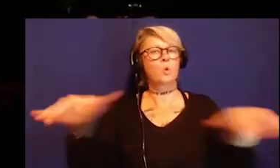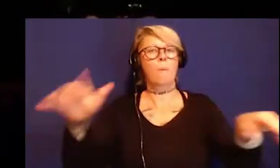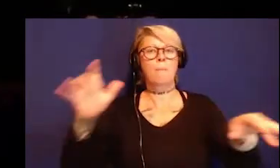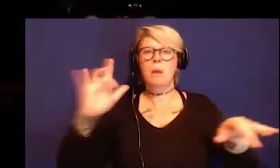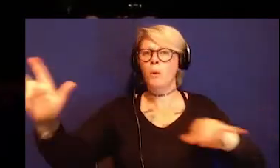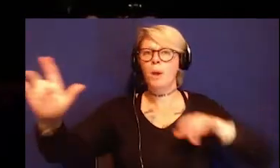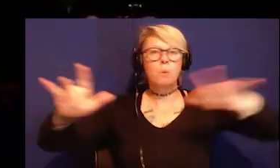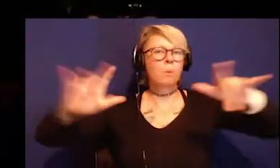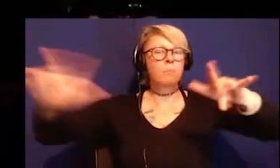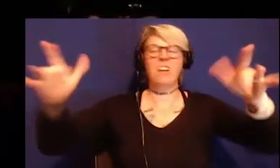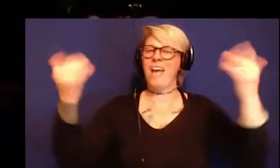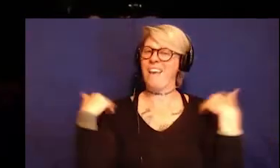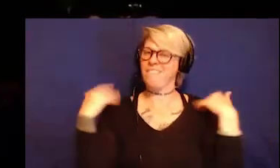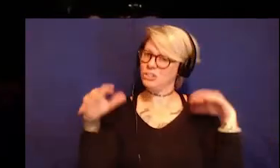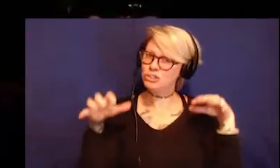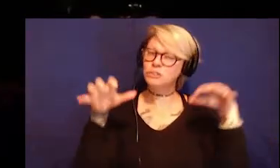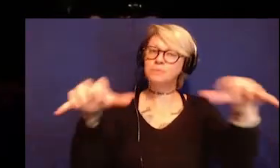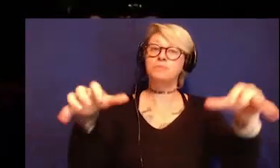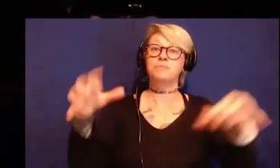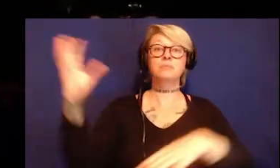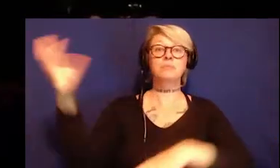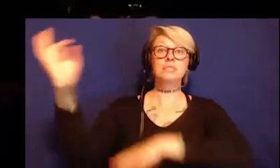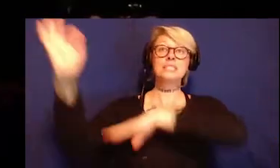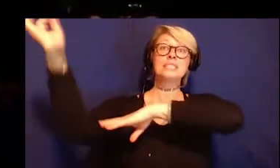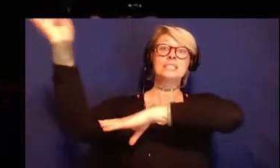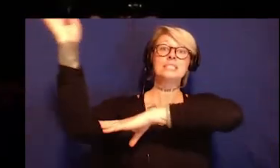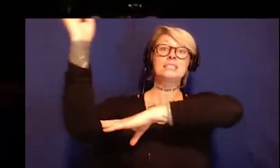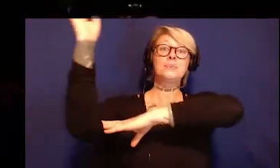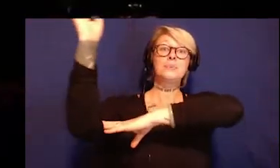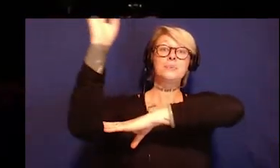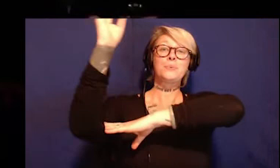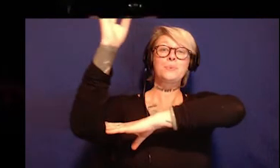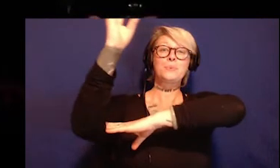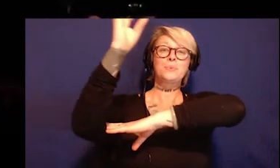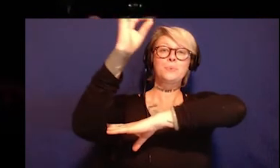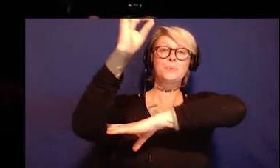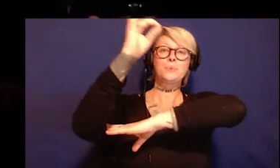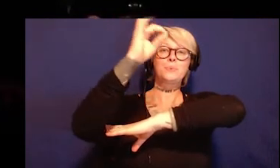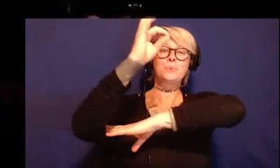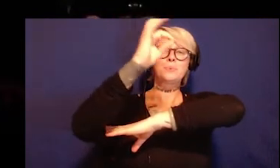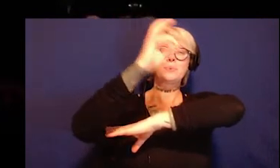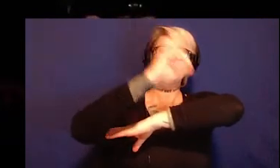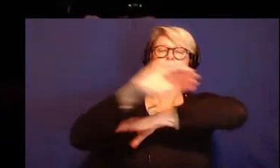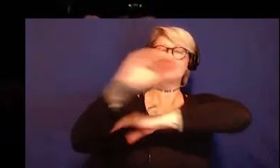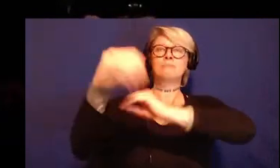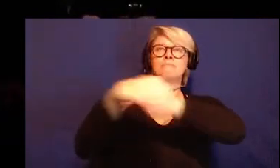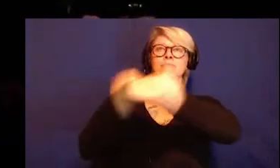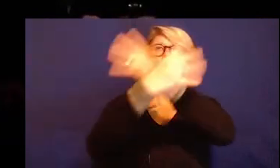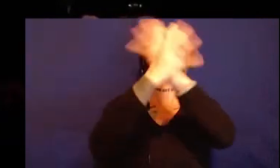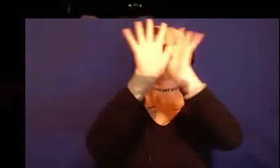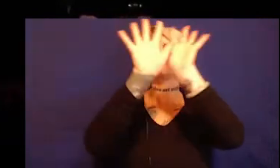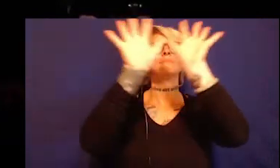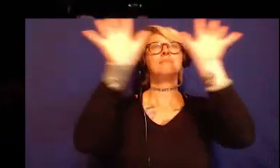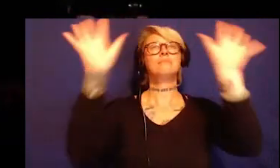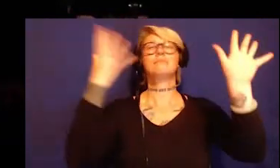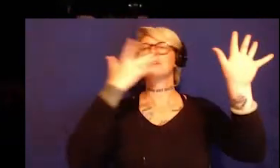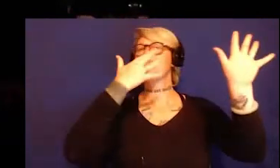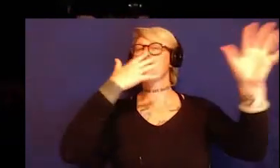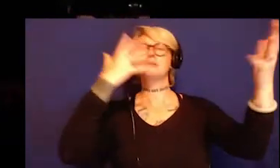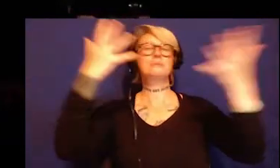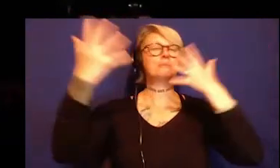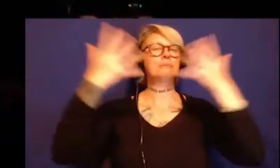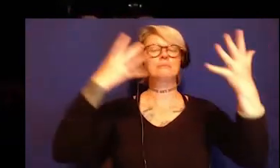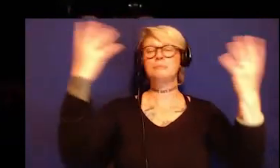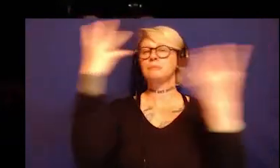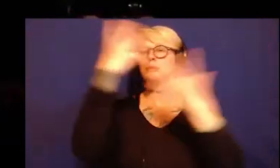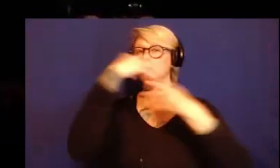going down, illuminating the clear sky with beautiful colors. Everybody turns as we follow a